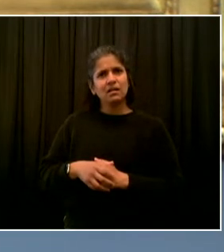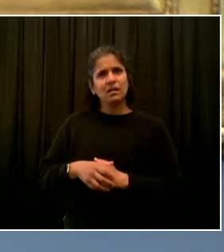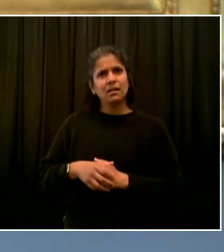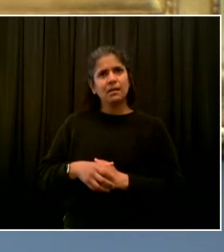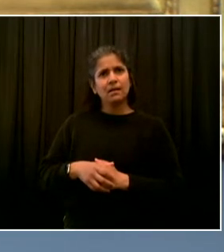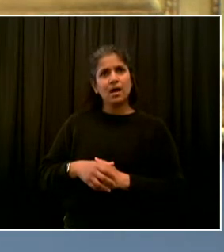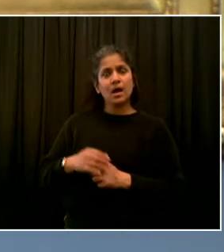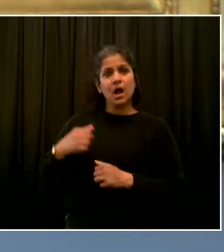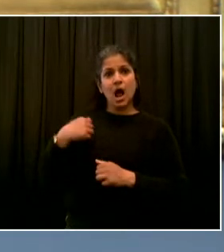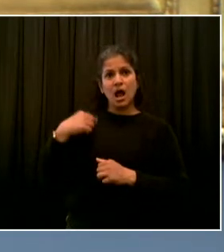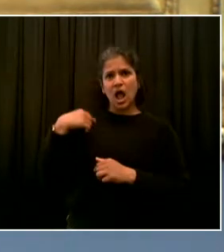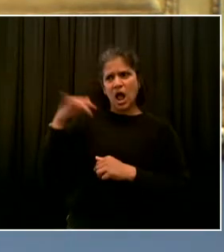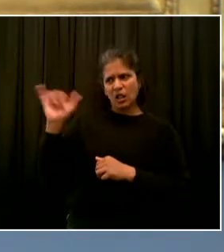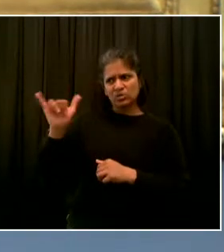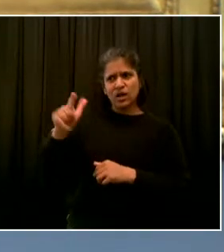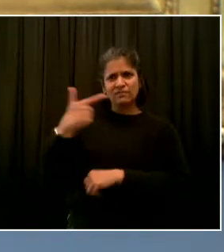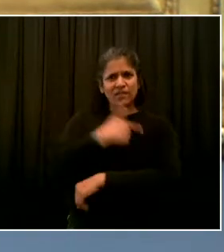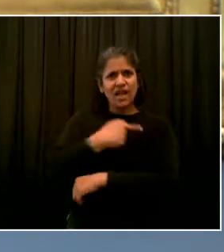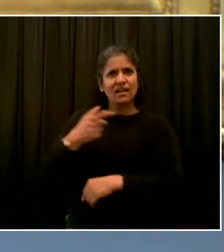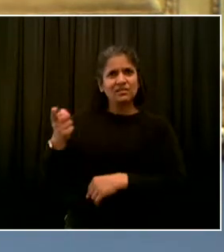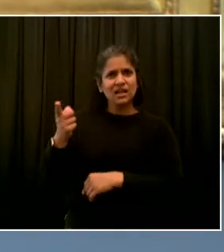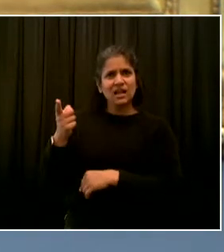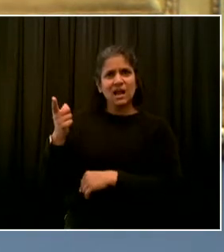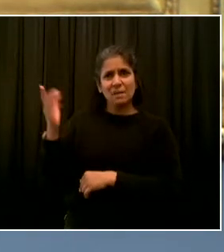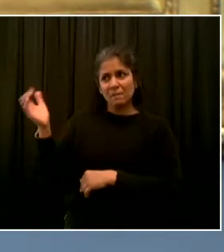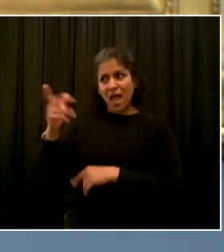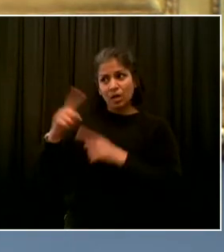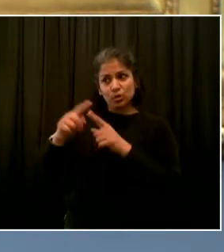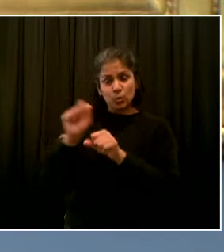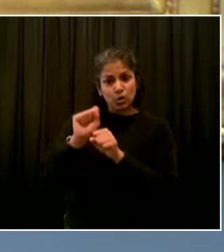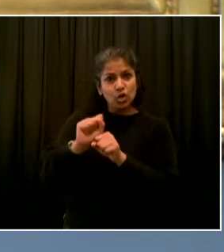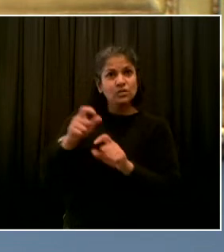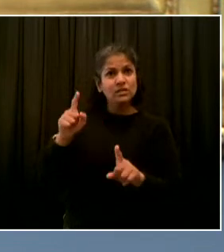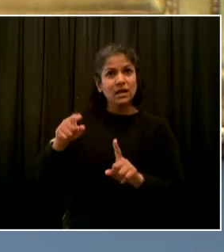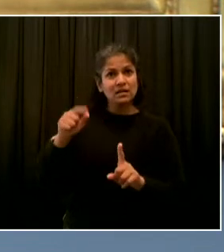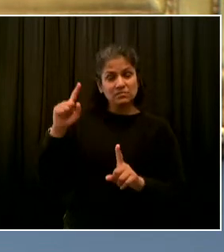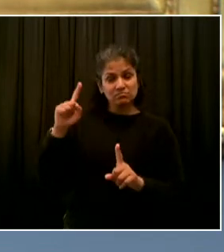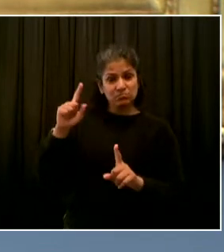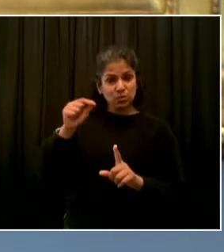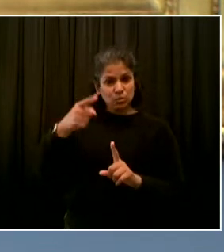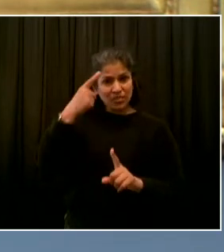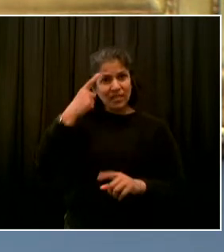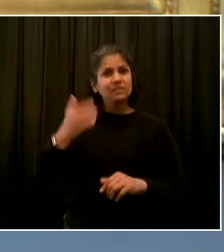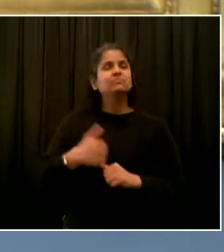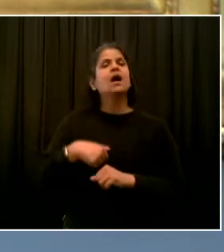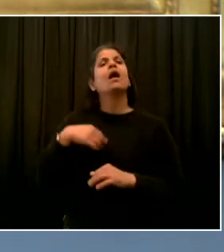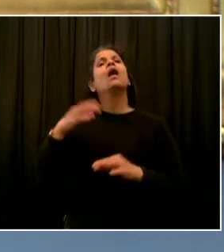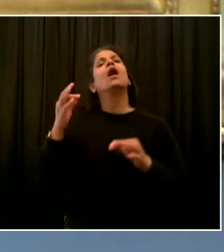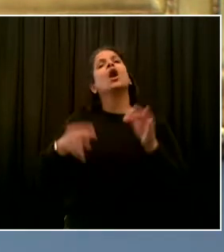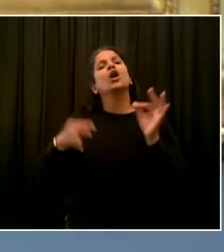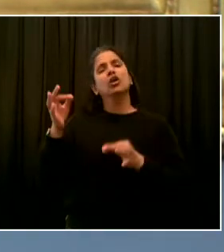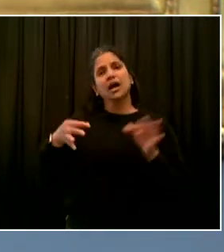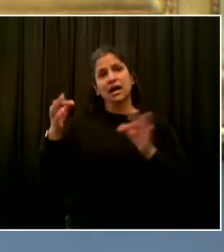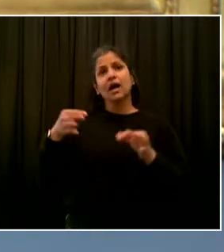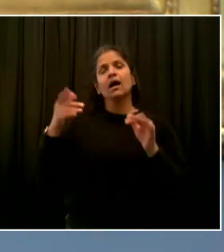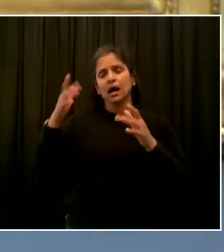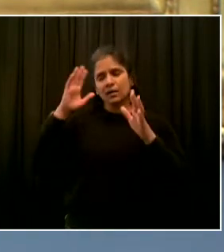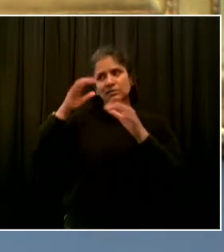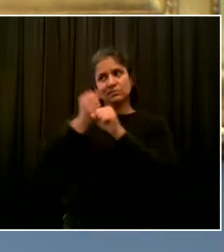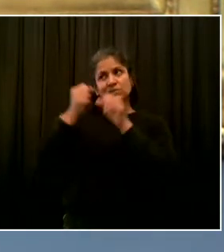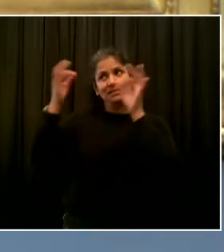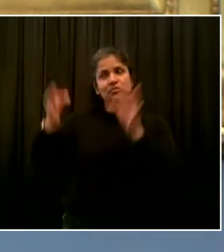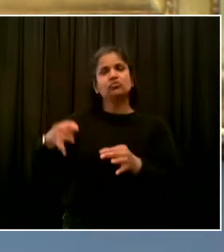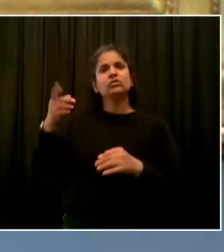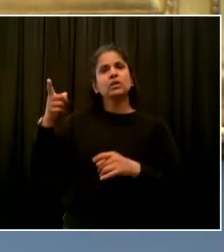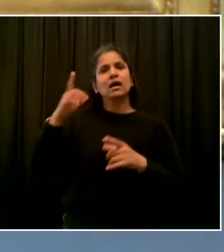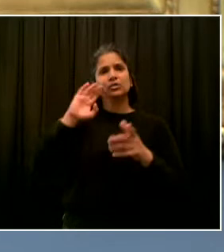reinstated, and if you're willing to offer that kind of carve out to the cops. The courts will decide the outcome of their lawsuits. That is within, that's outside